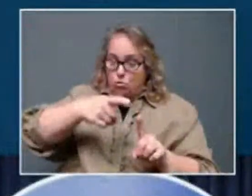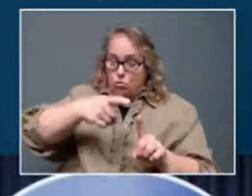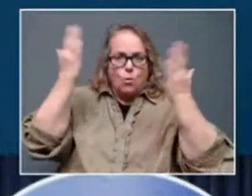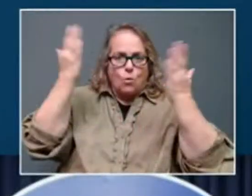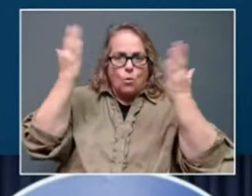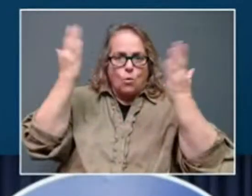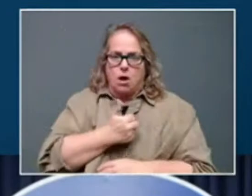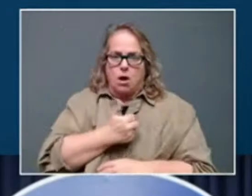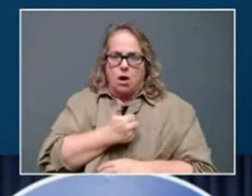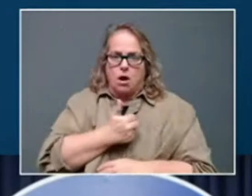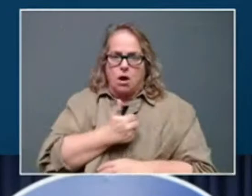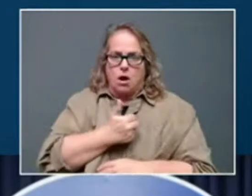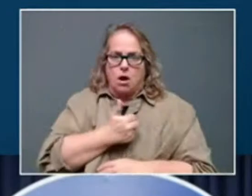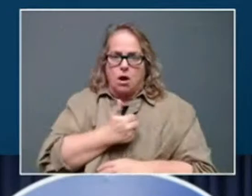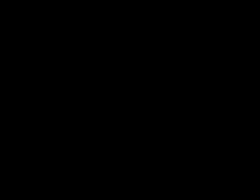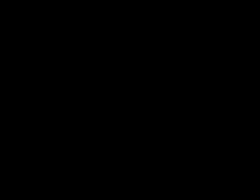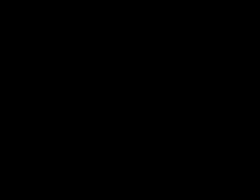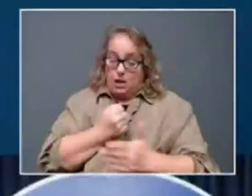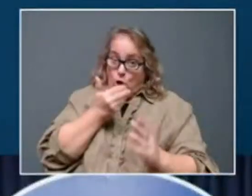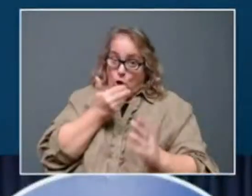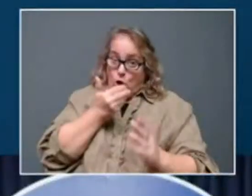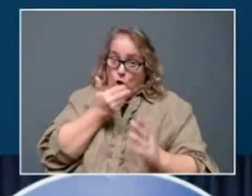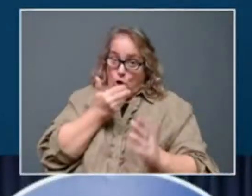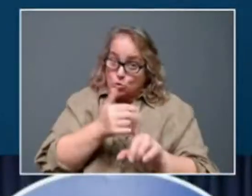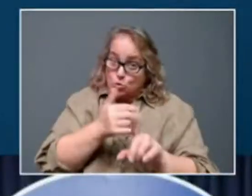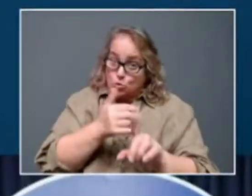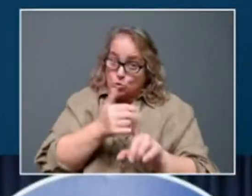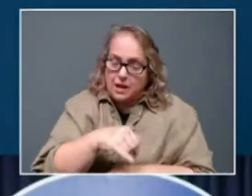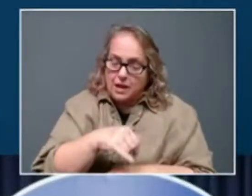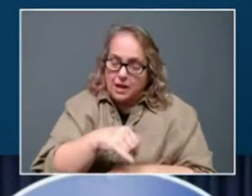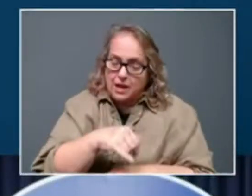we're going to be in significant trouble.